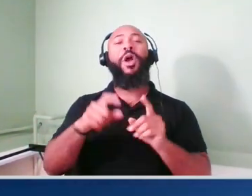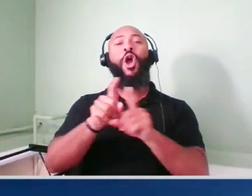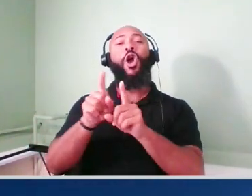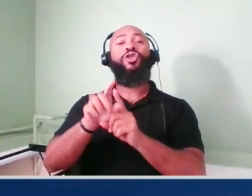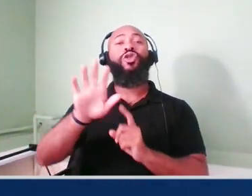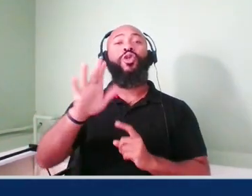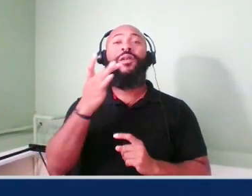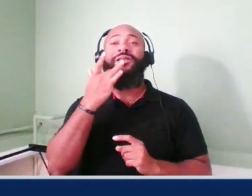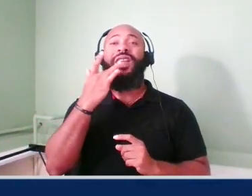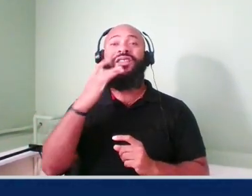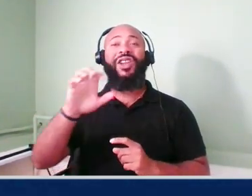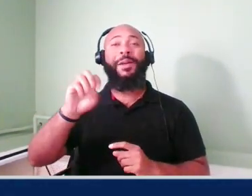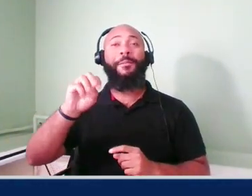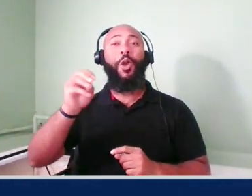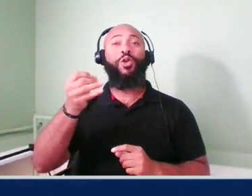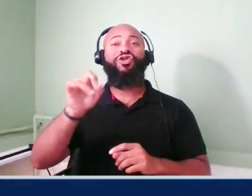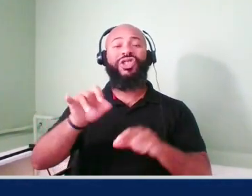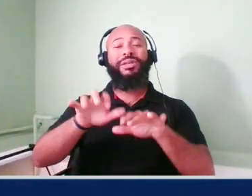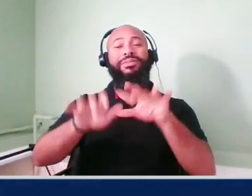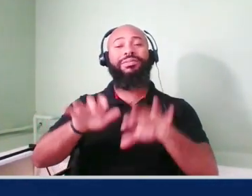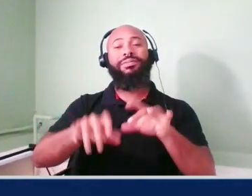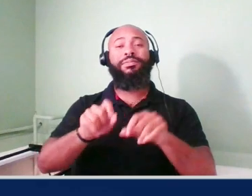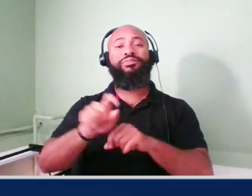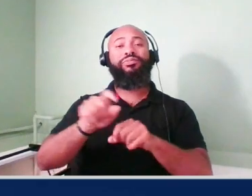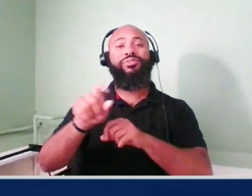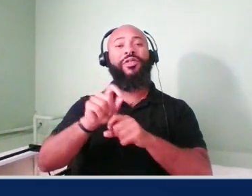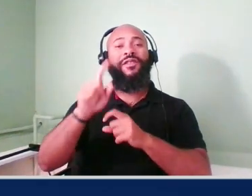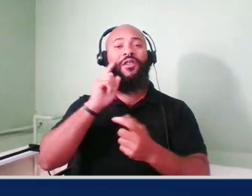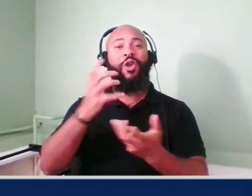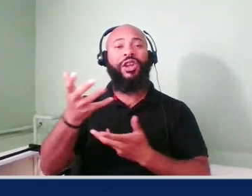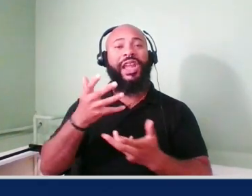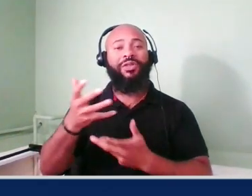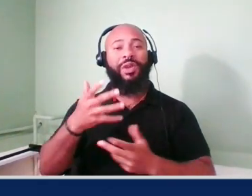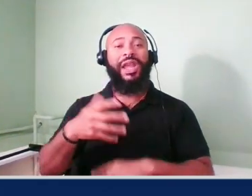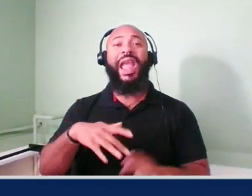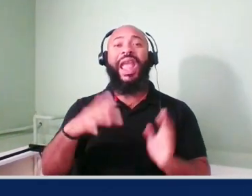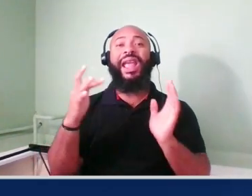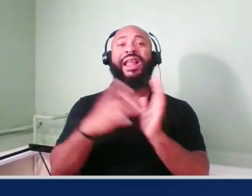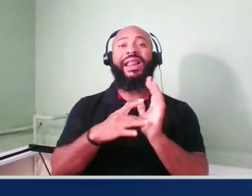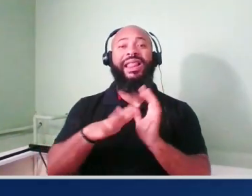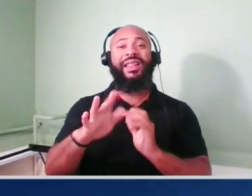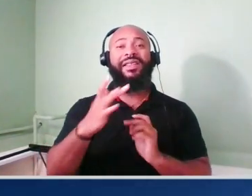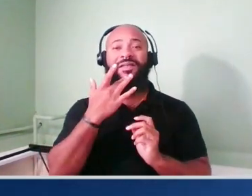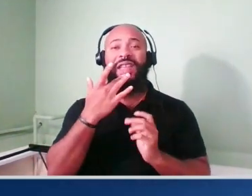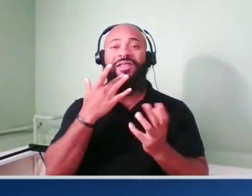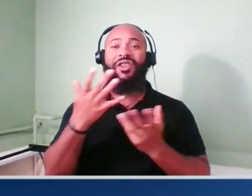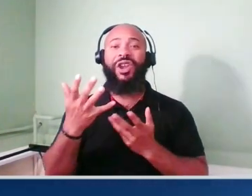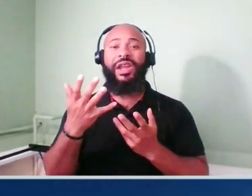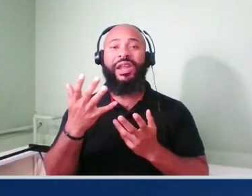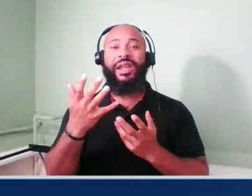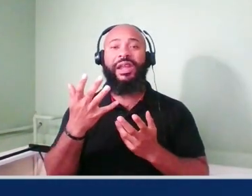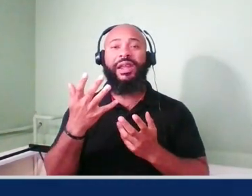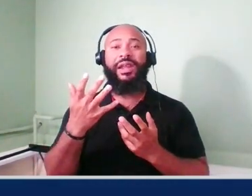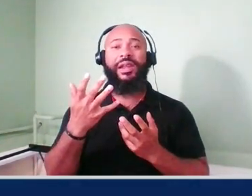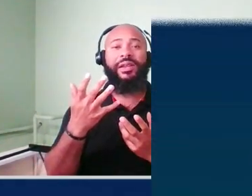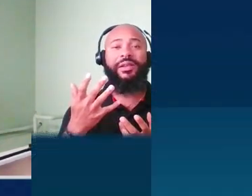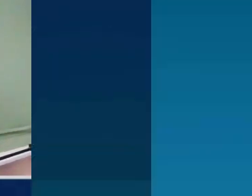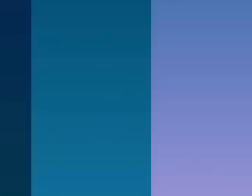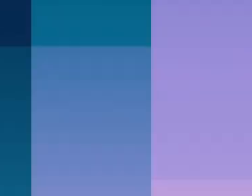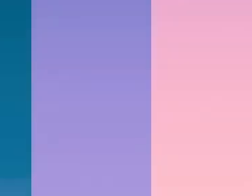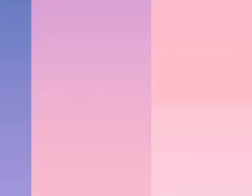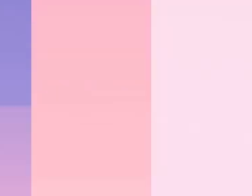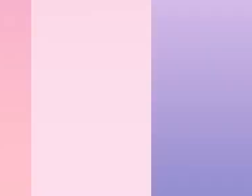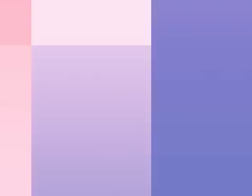for engagement. And click on the link for the blog and follow along with us as Gigi pulls up his screen. Yeah, you want to walk us through this